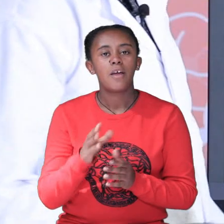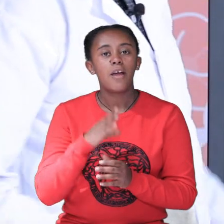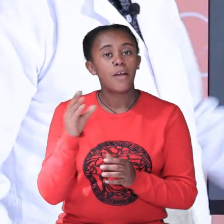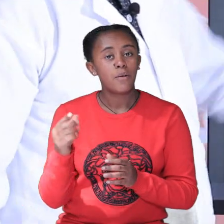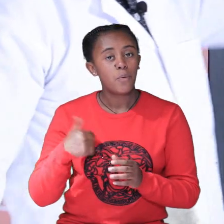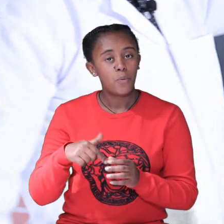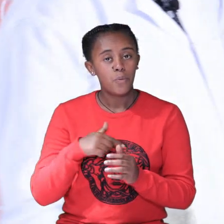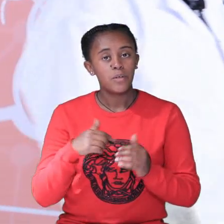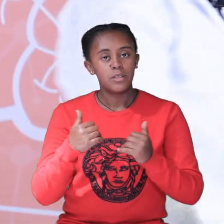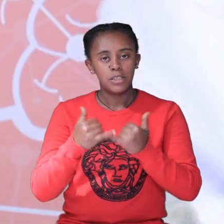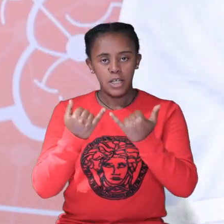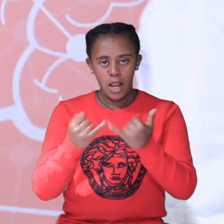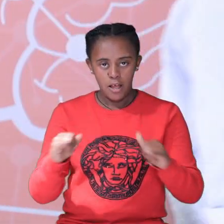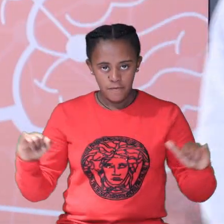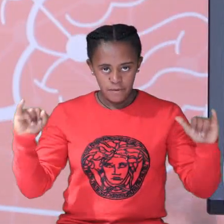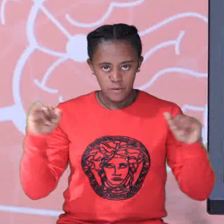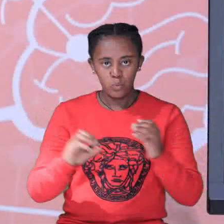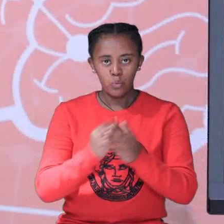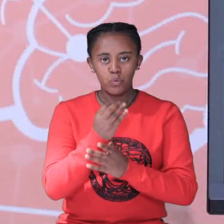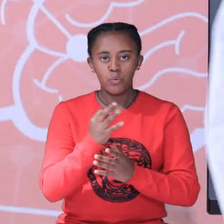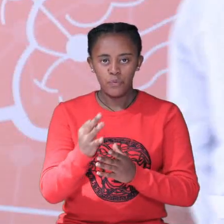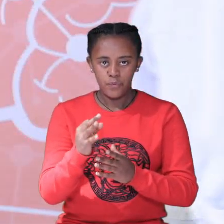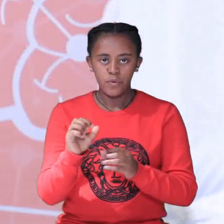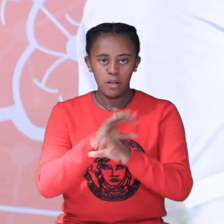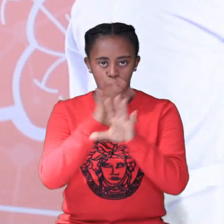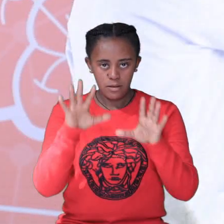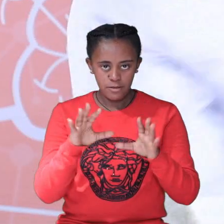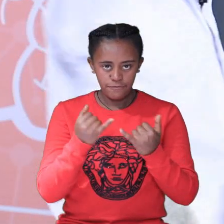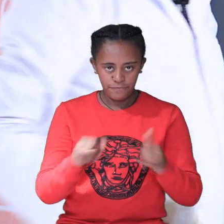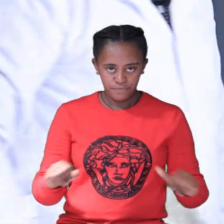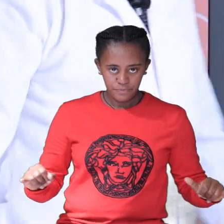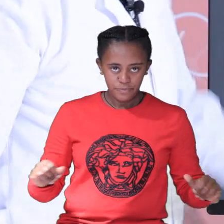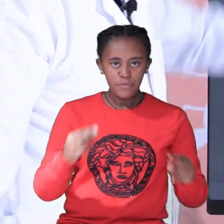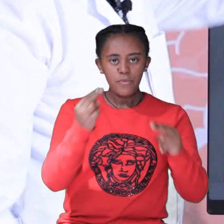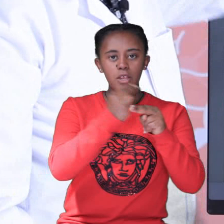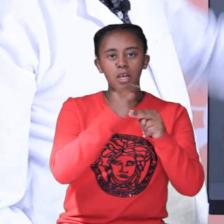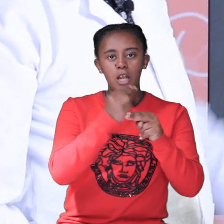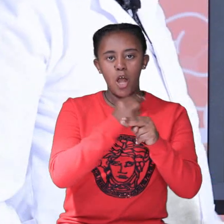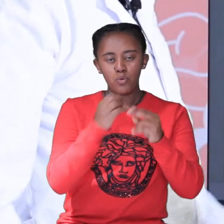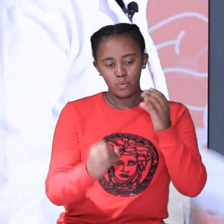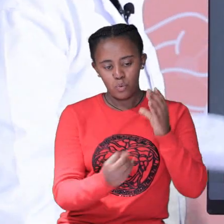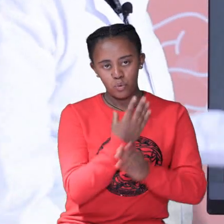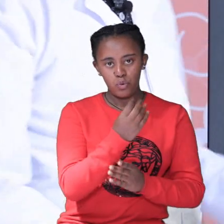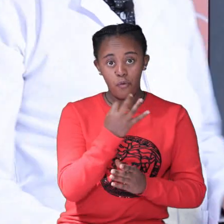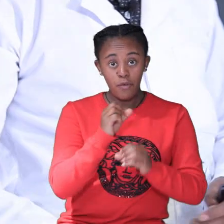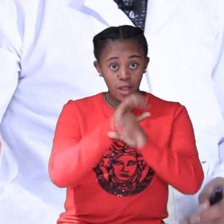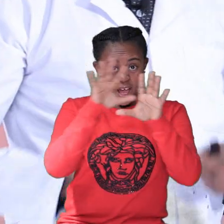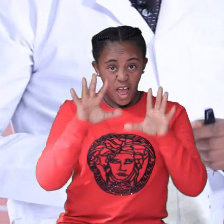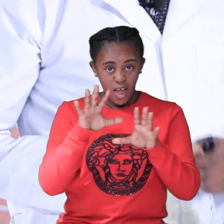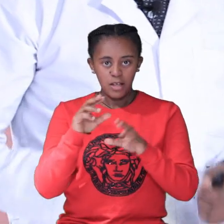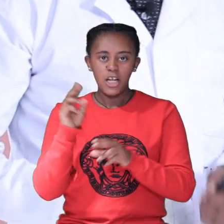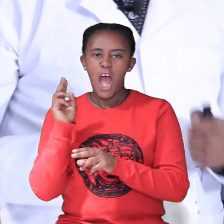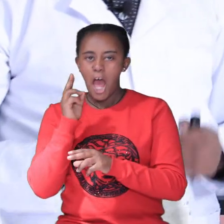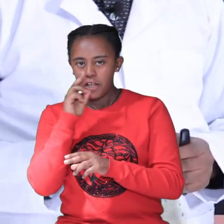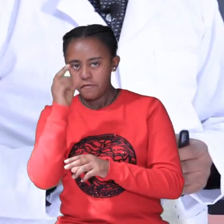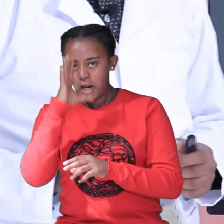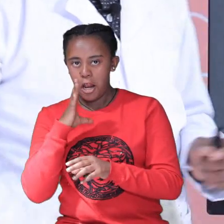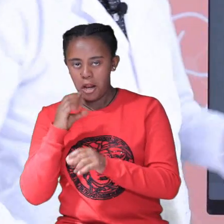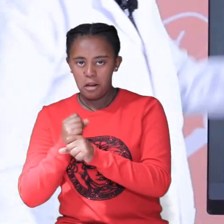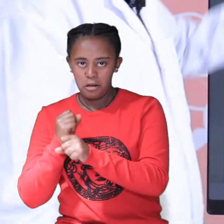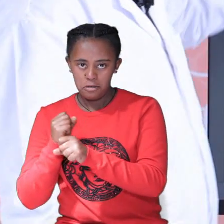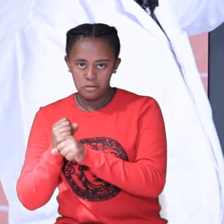And we can classify the source of light as natural source of light and artificial source of